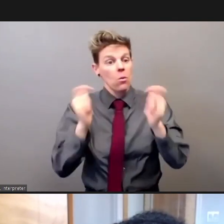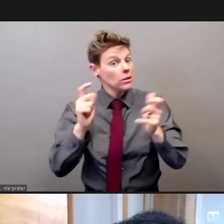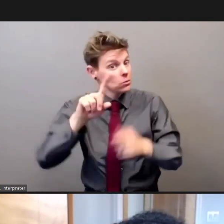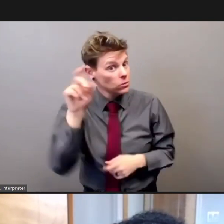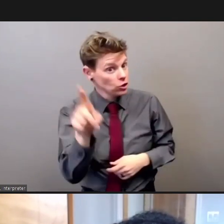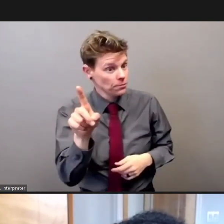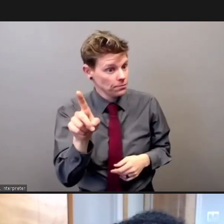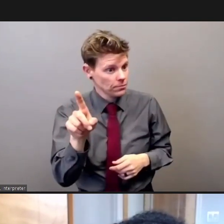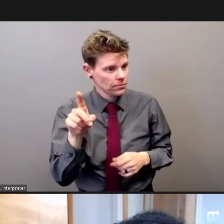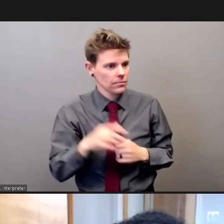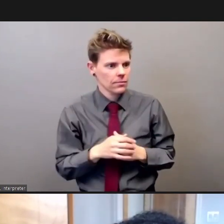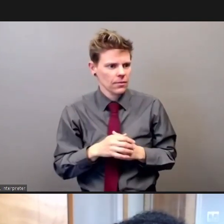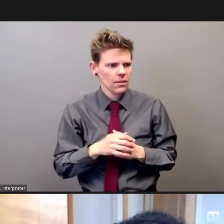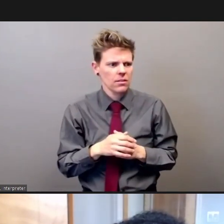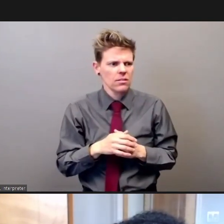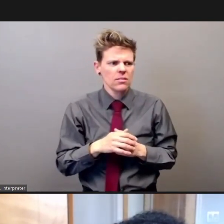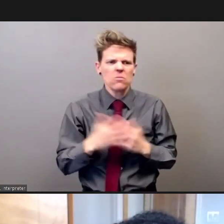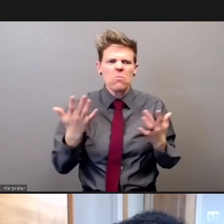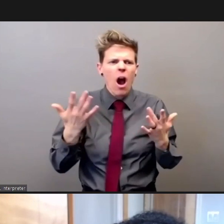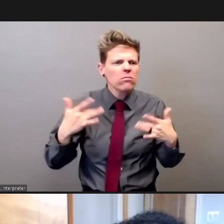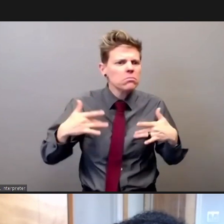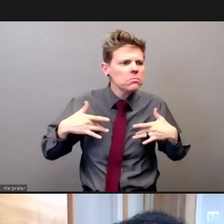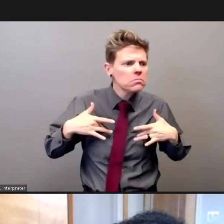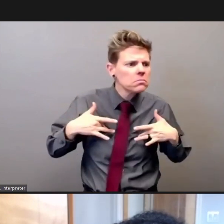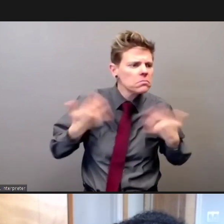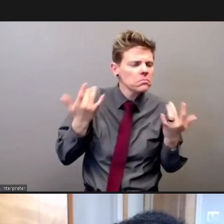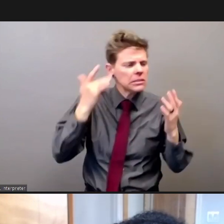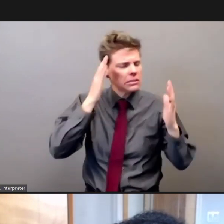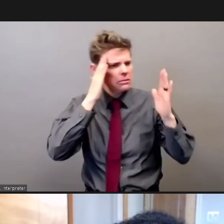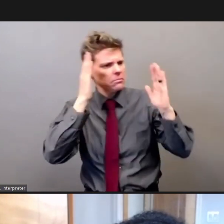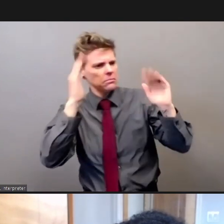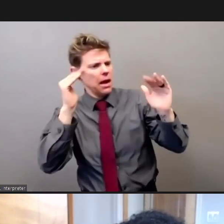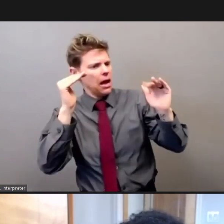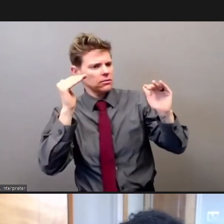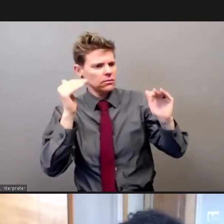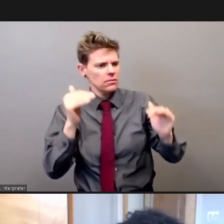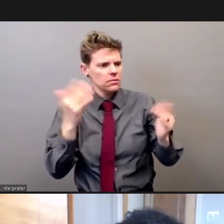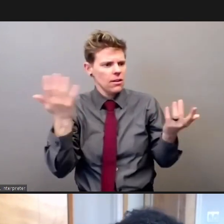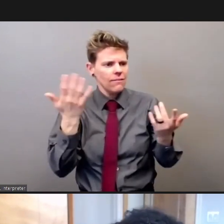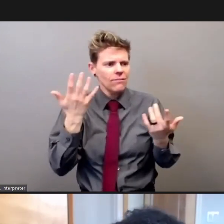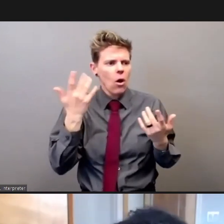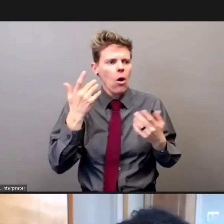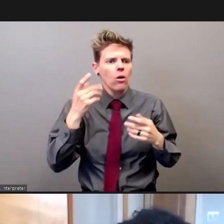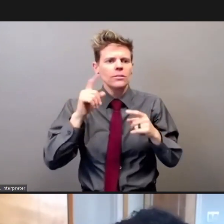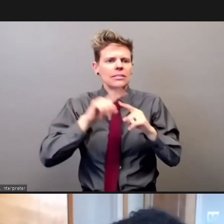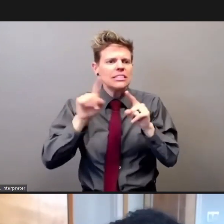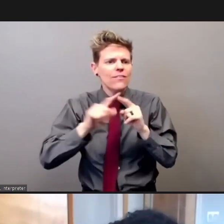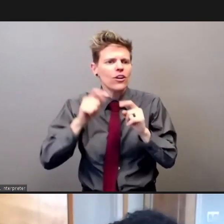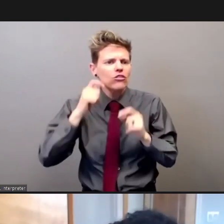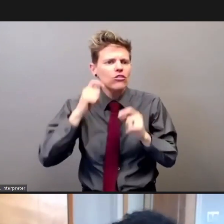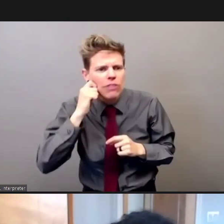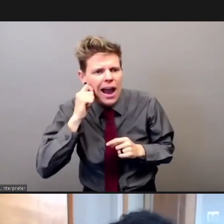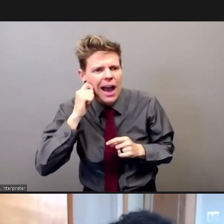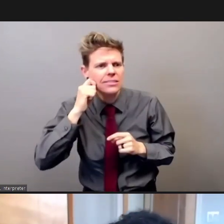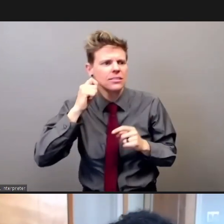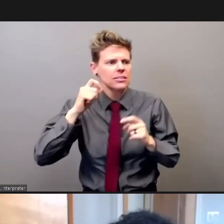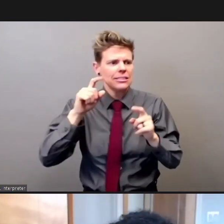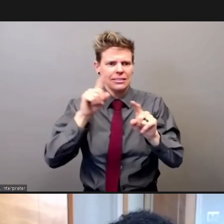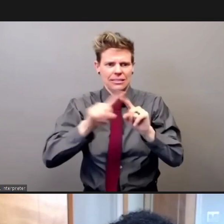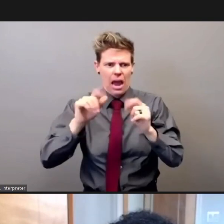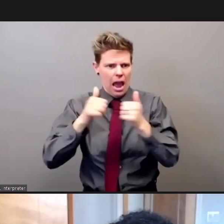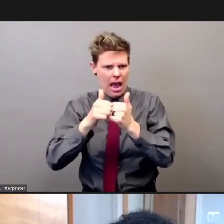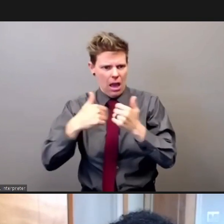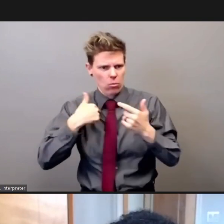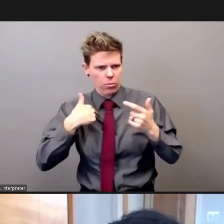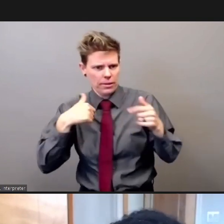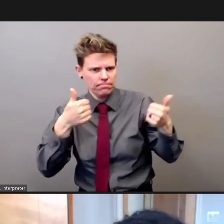update as to when we can expect the race and ethnicity data to show up on the vaccine portal. And then you spoke on this a little bit earlier in terms of